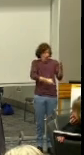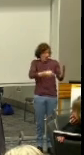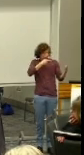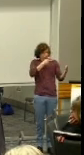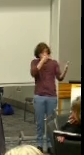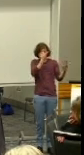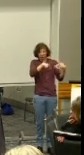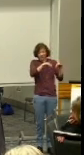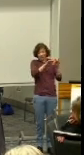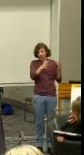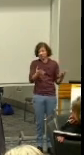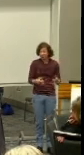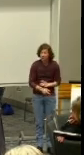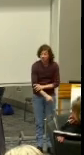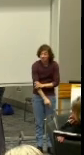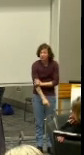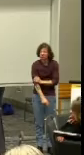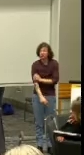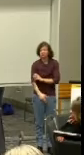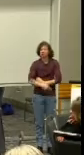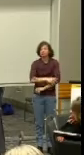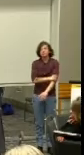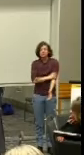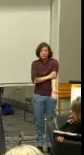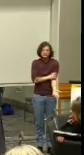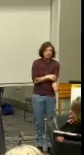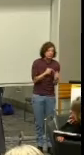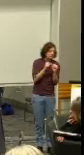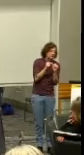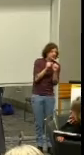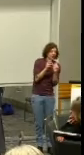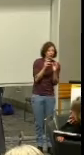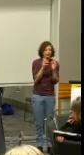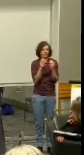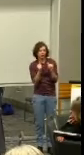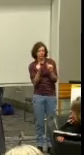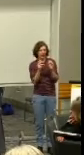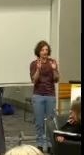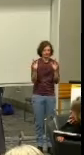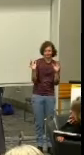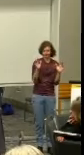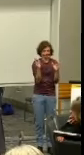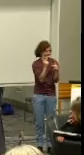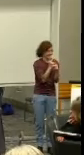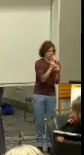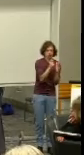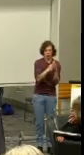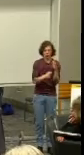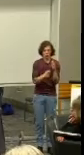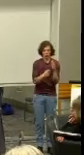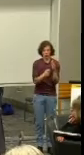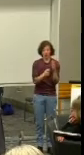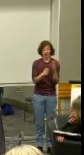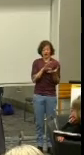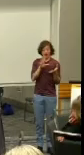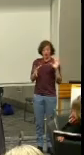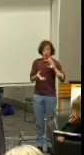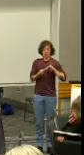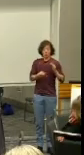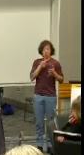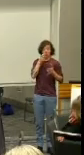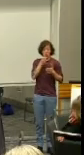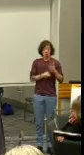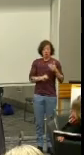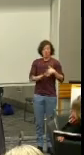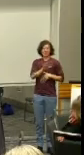really important piece of this. So we're still working on that. We're still trying to build things together. The total cost for acquisition and rehab are around